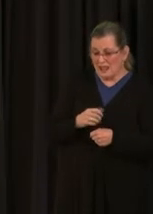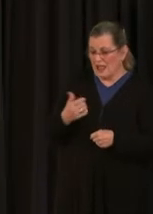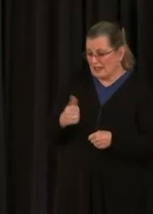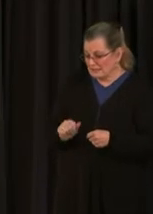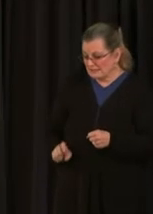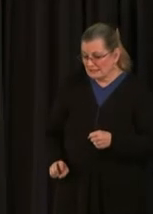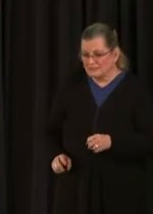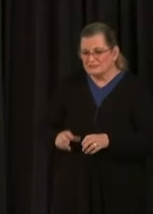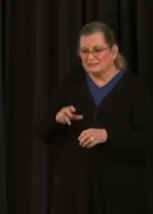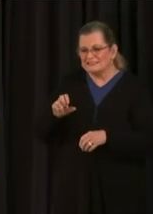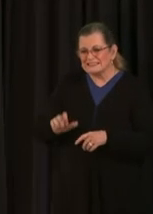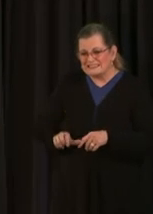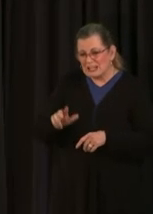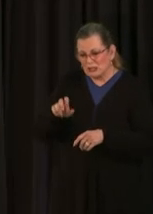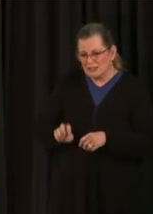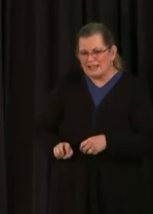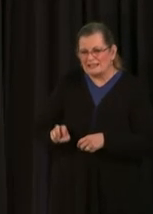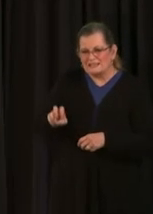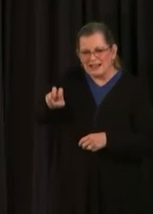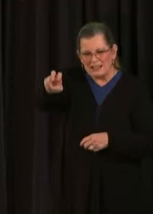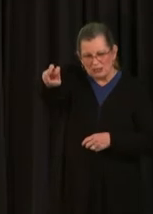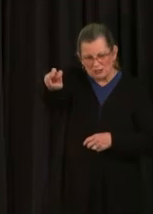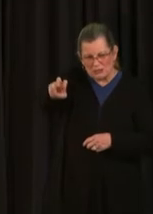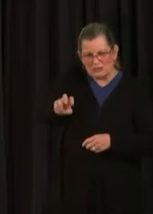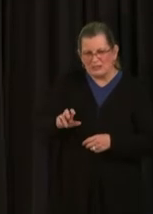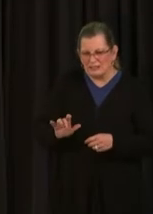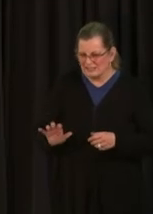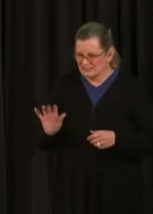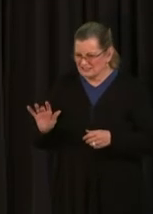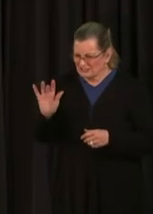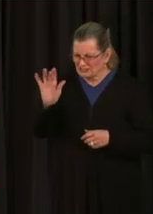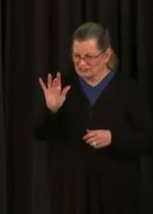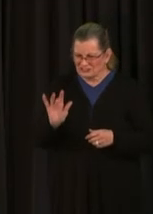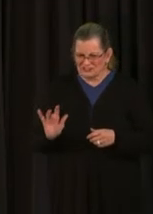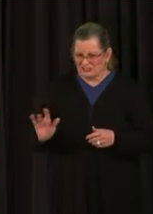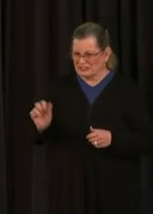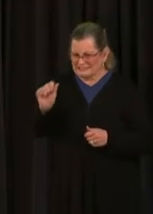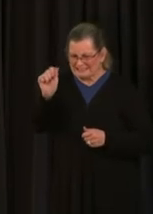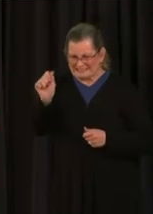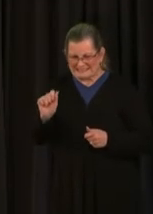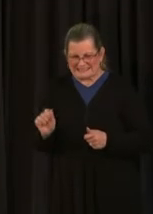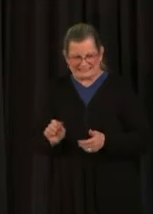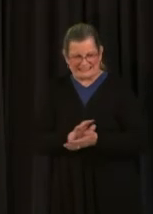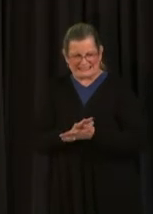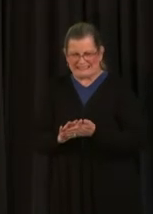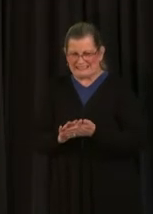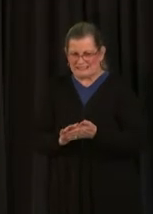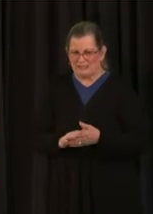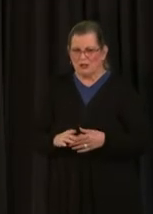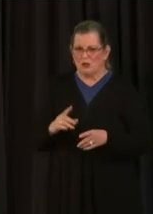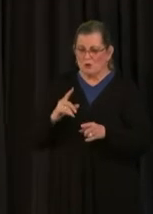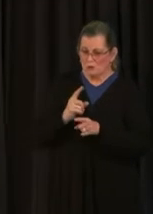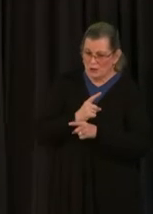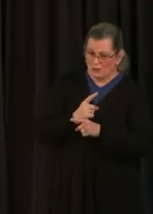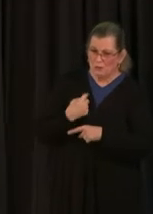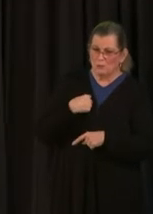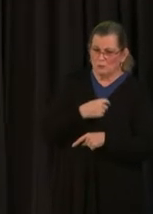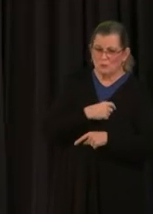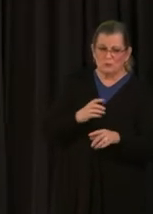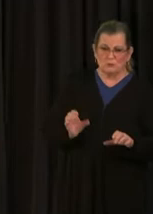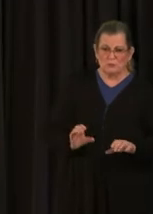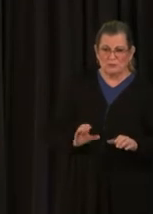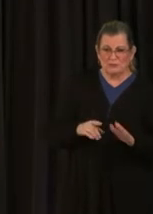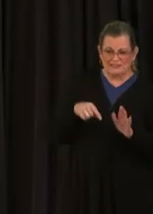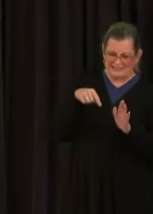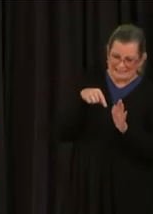CDC. On a daily basis, every piece of WMATA equipment is cleaned and disinfected utilizing